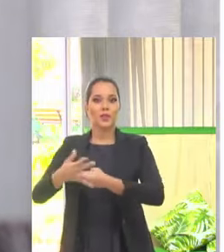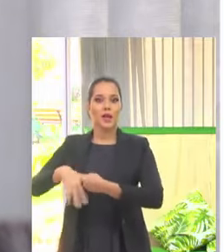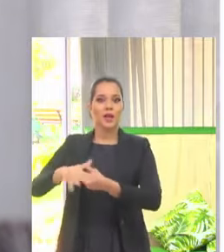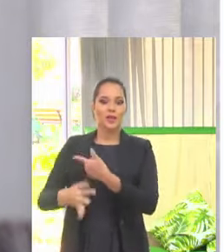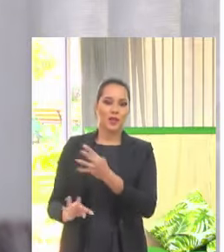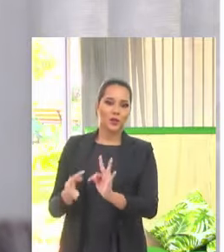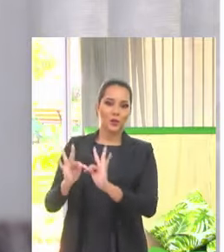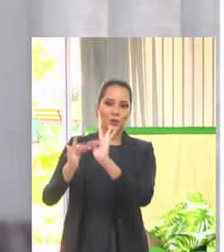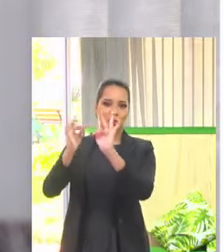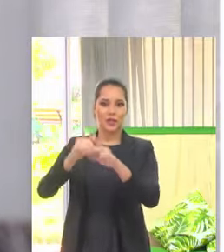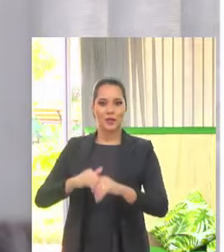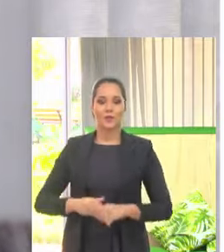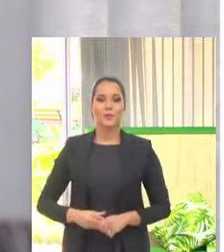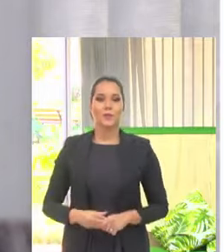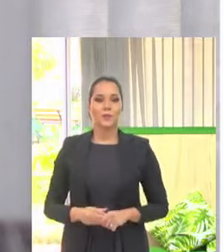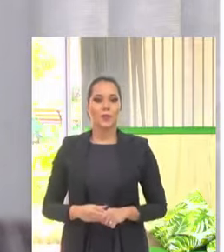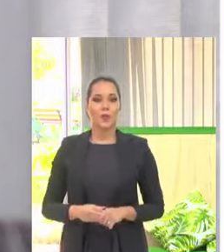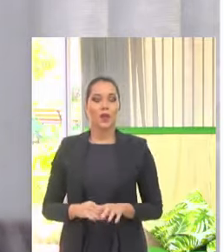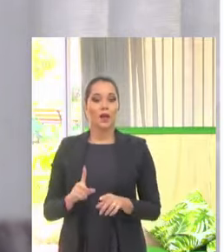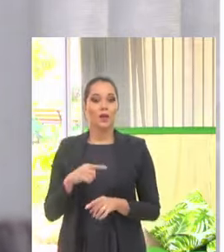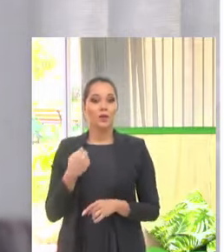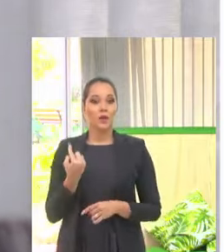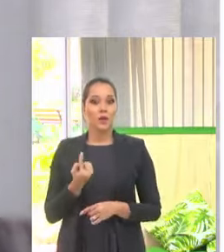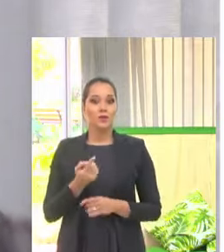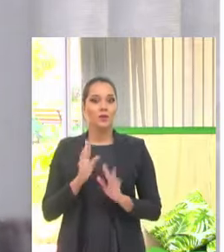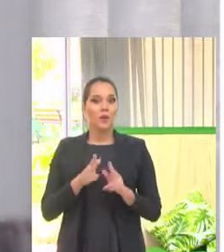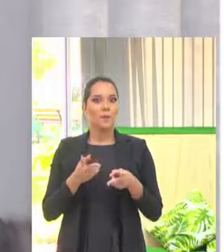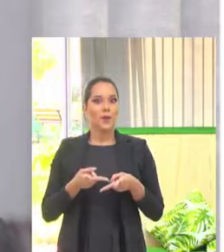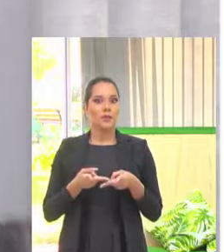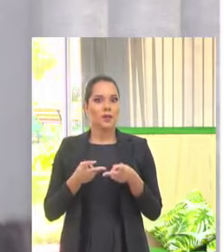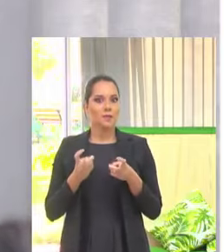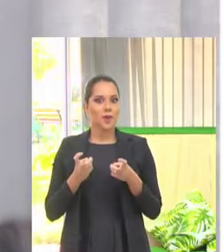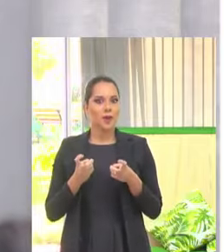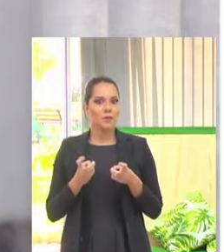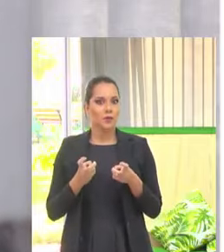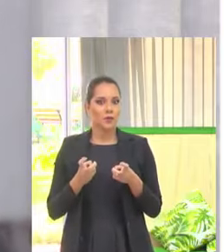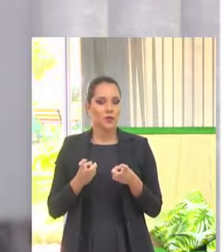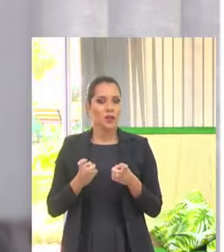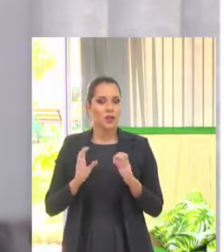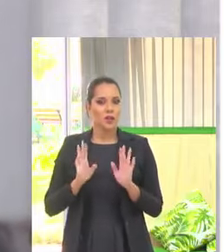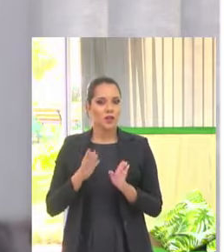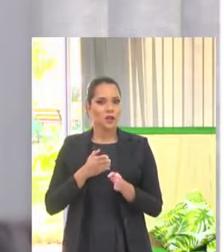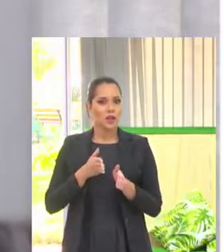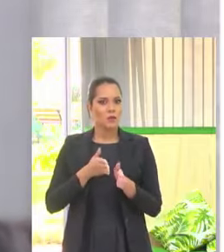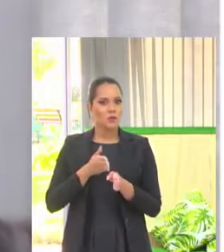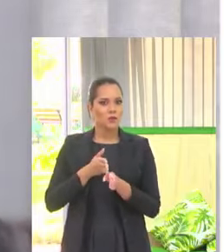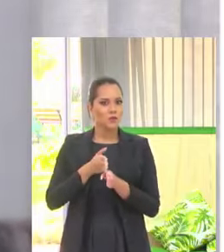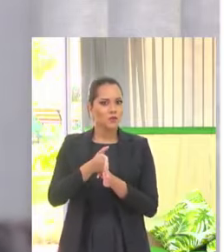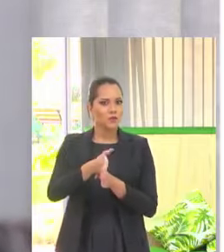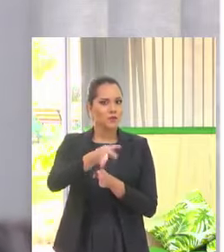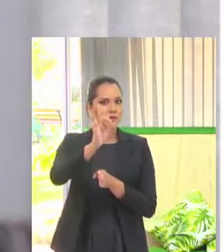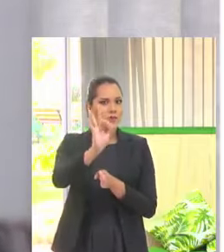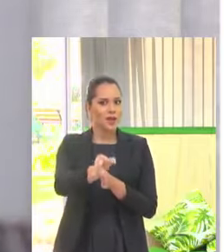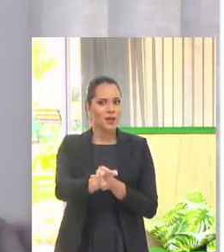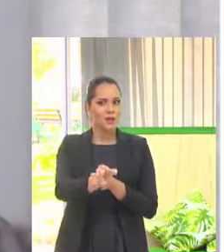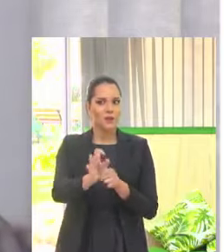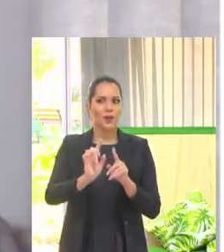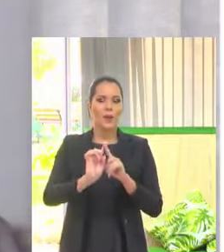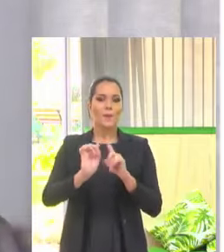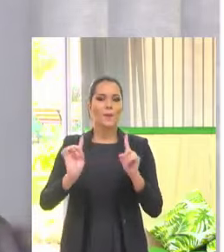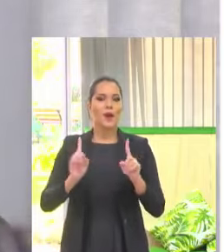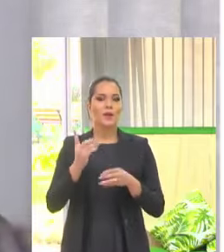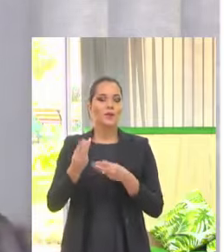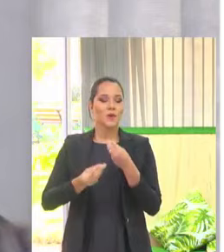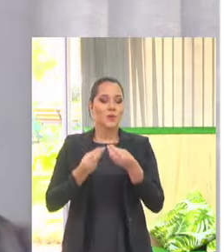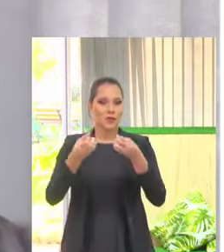great extent, we noticed that we are in the right track. But as I mentioned, this is an ongoing